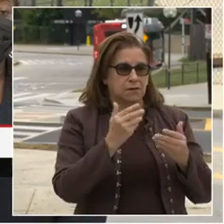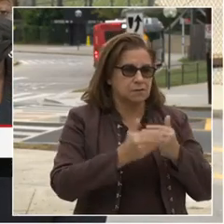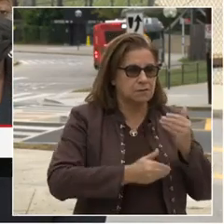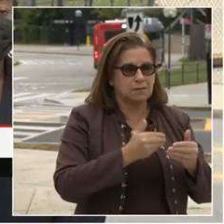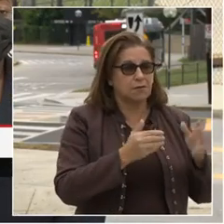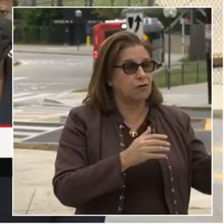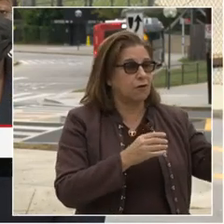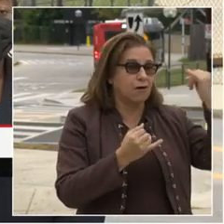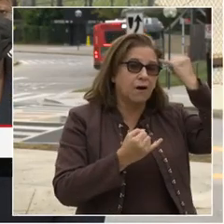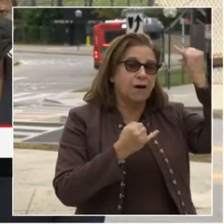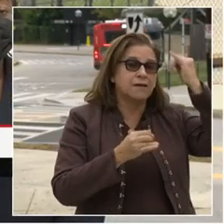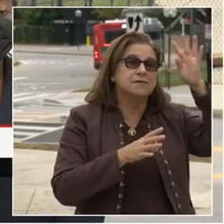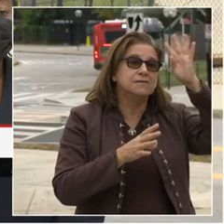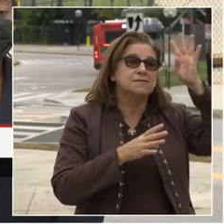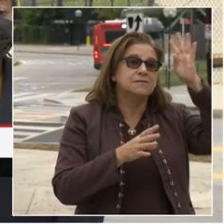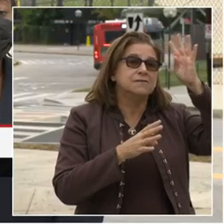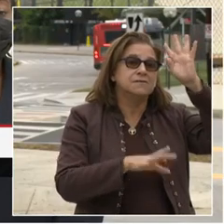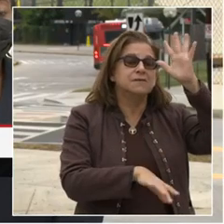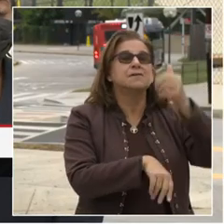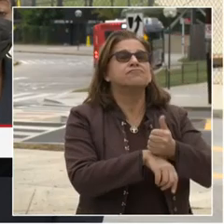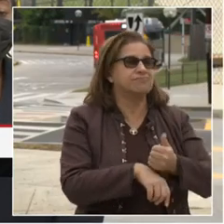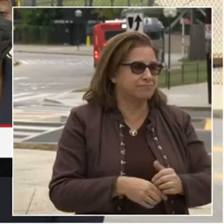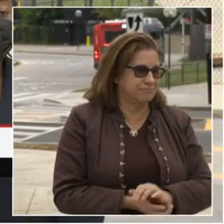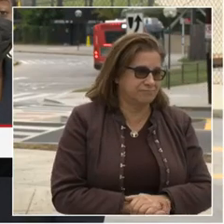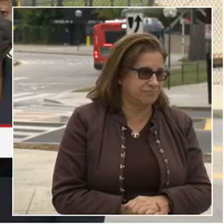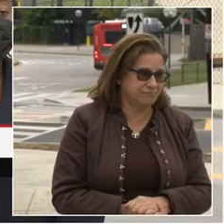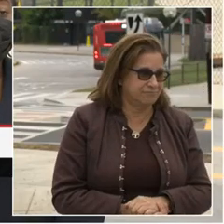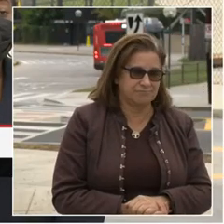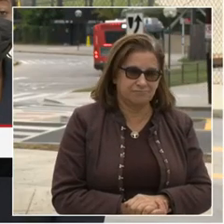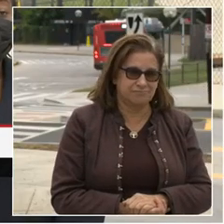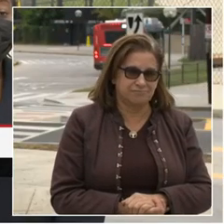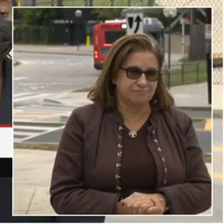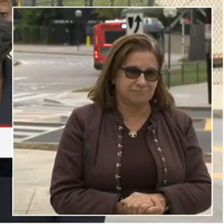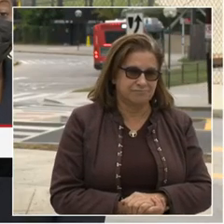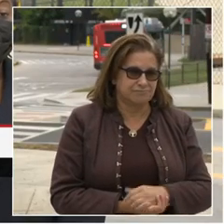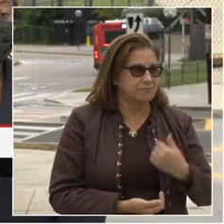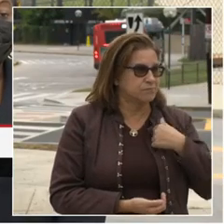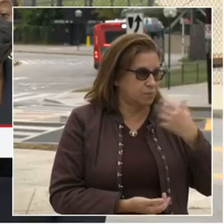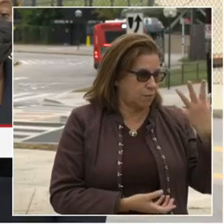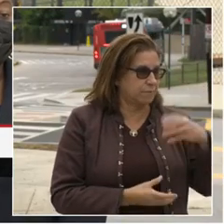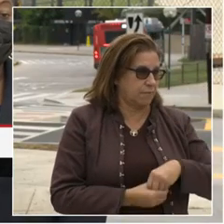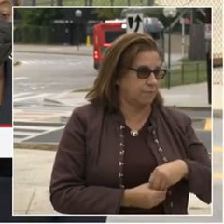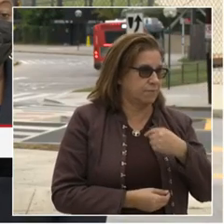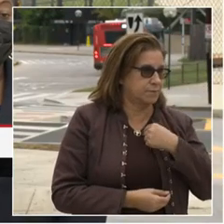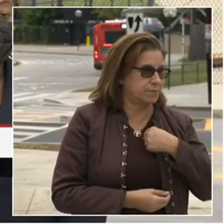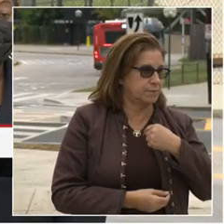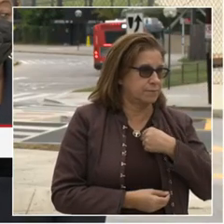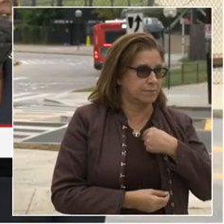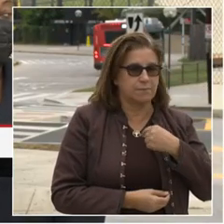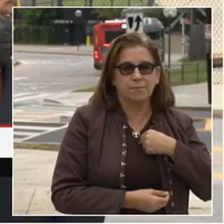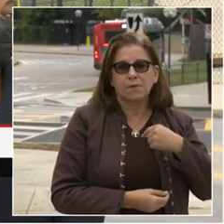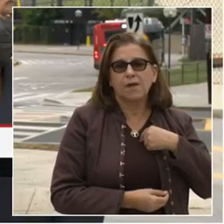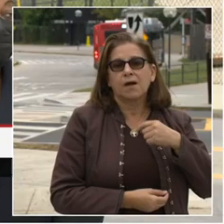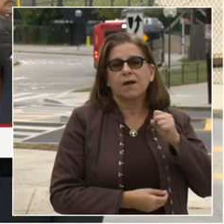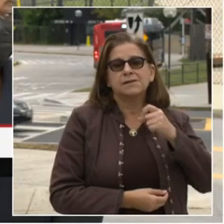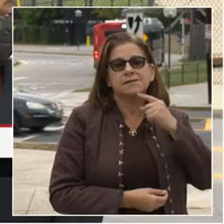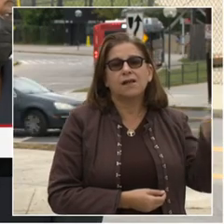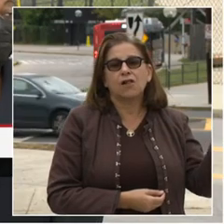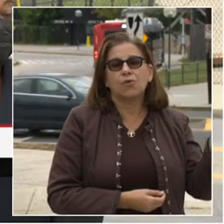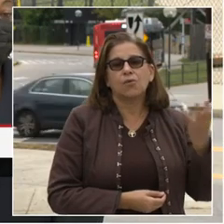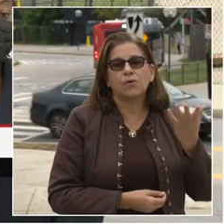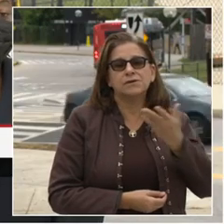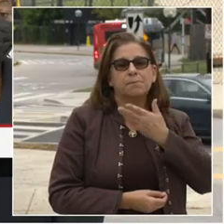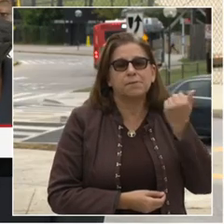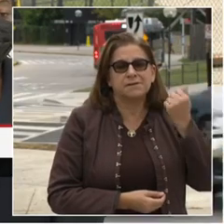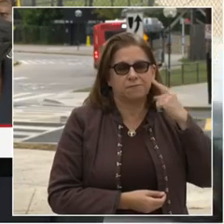those islands there without us knowing. We want to be engaged in this process so that if we're going to improve the islands, let's make sure there are other traffic calming measures to match it.